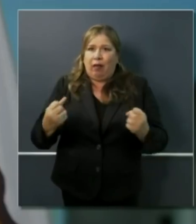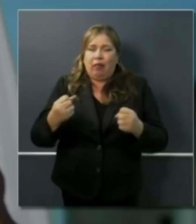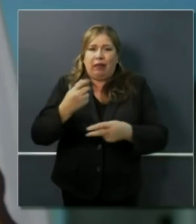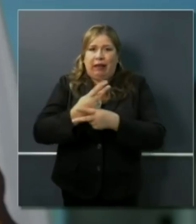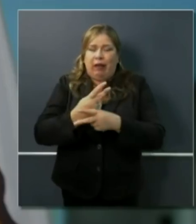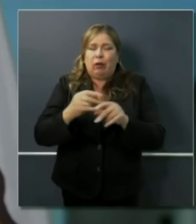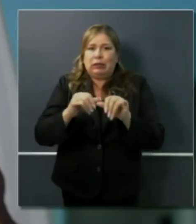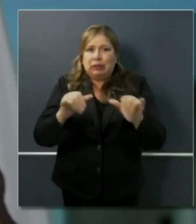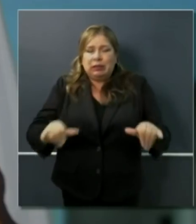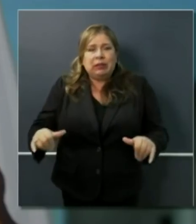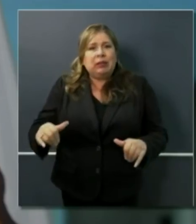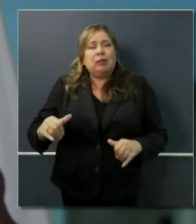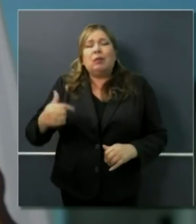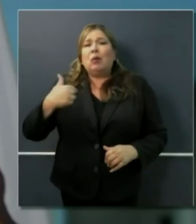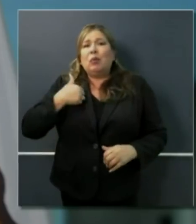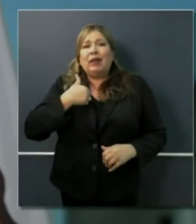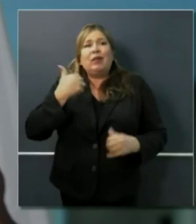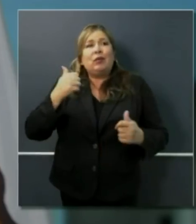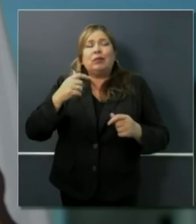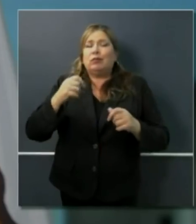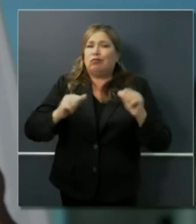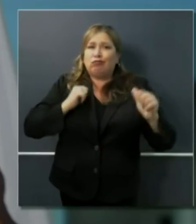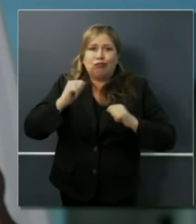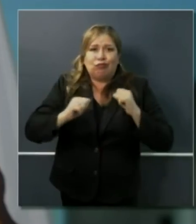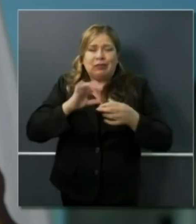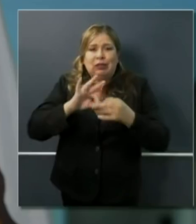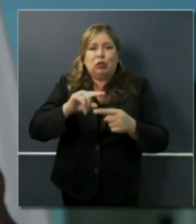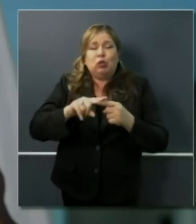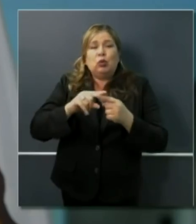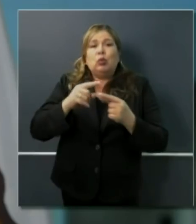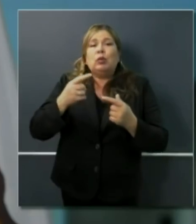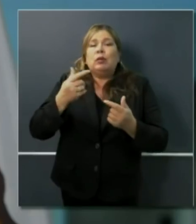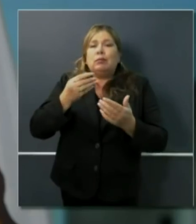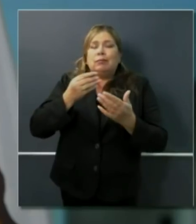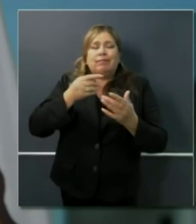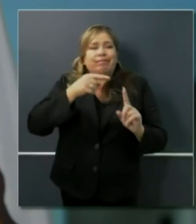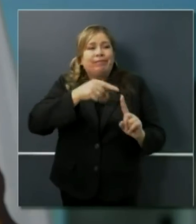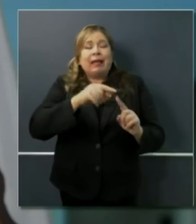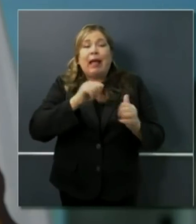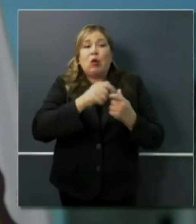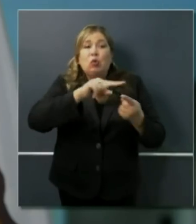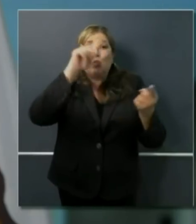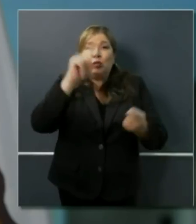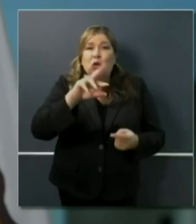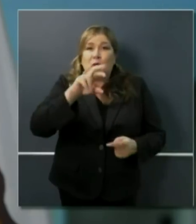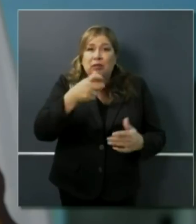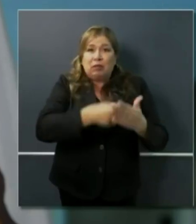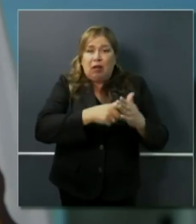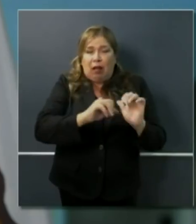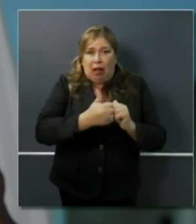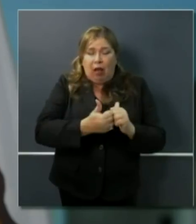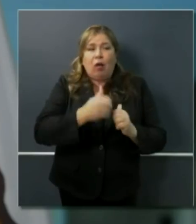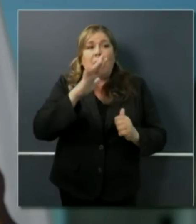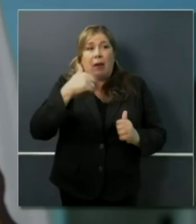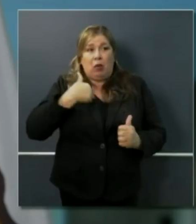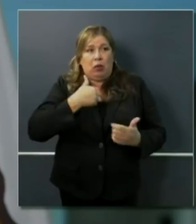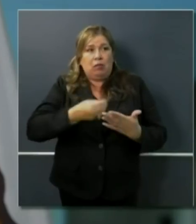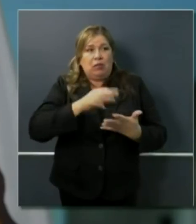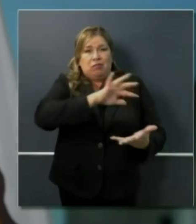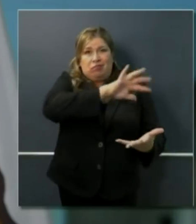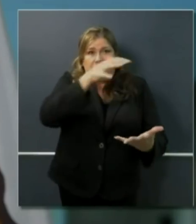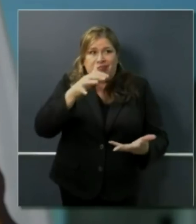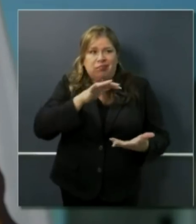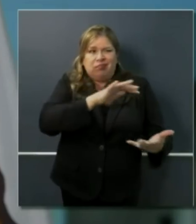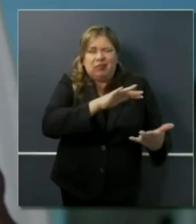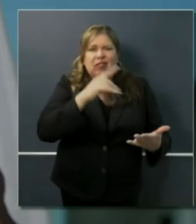pharmaceutical drugs, creating a single purchasing authority. We've been socializing some of the work we just announced a few